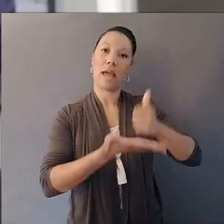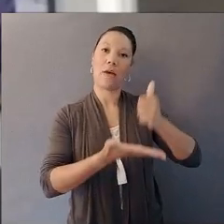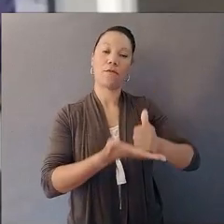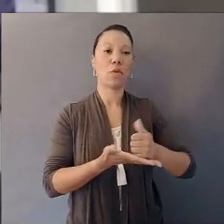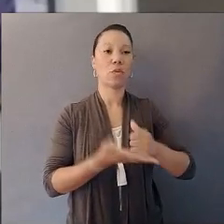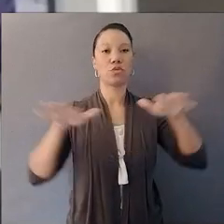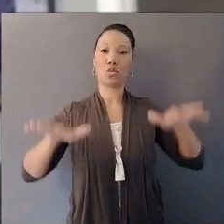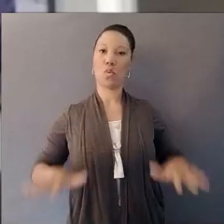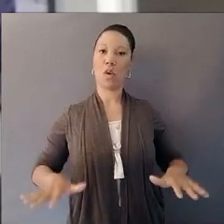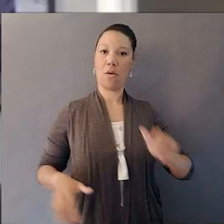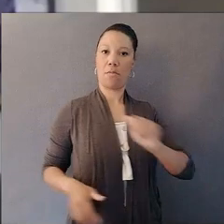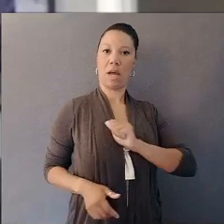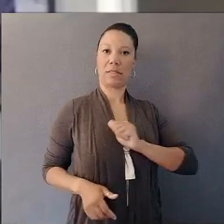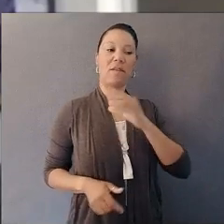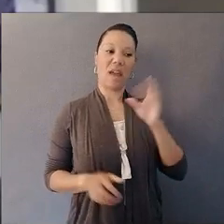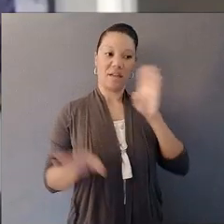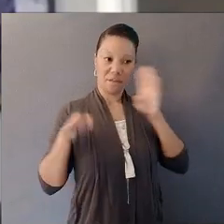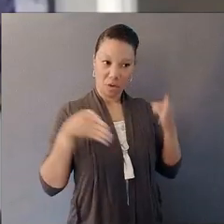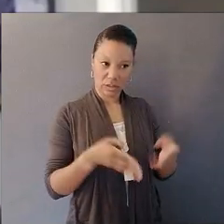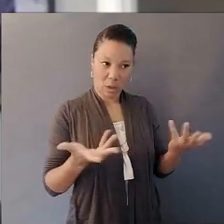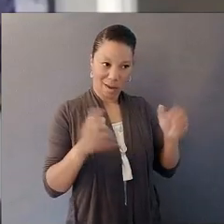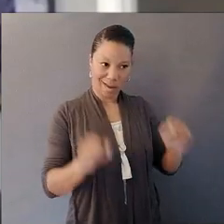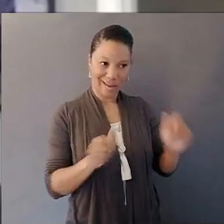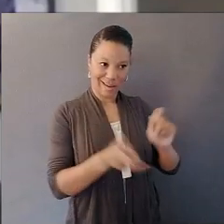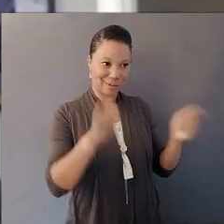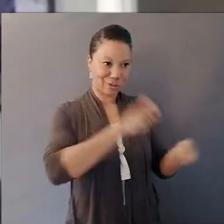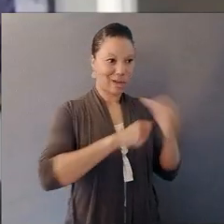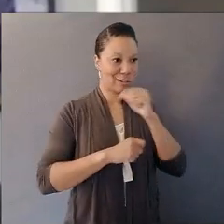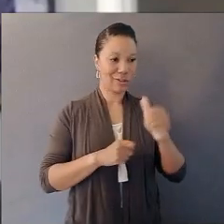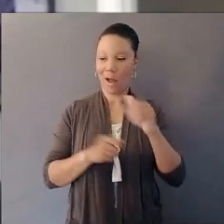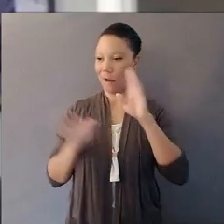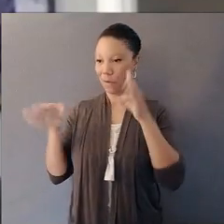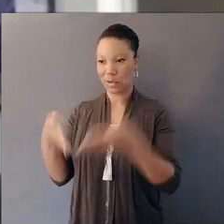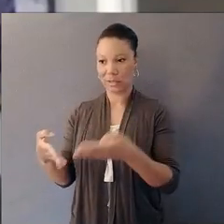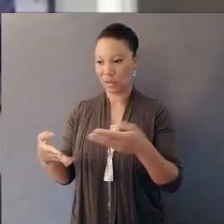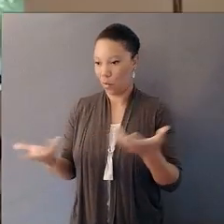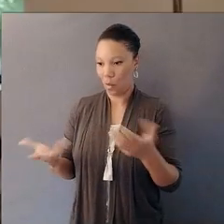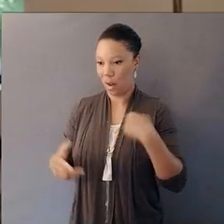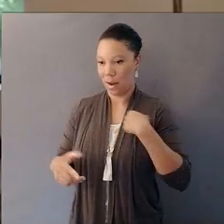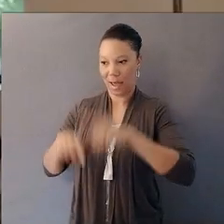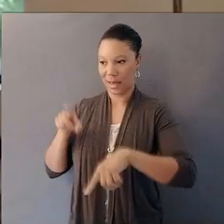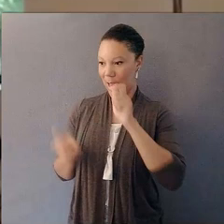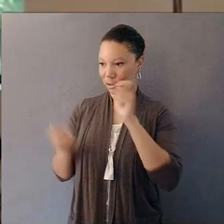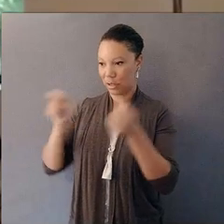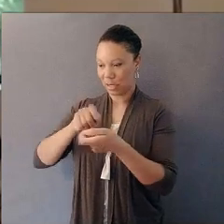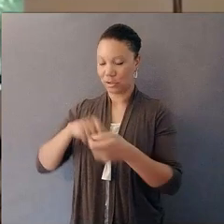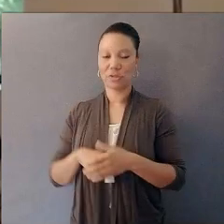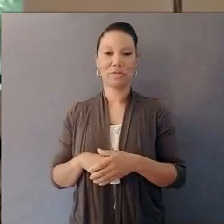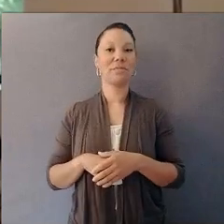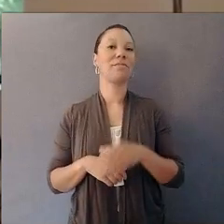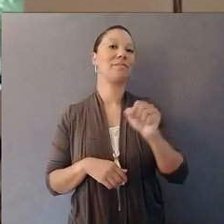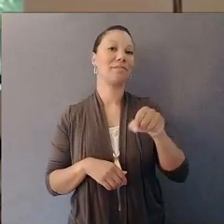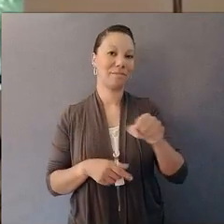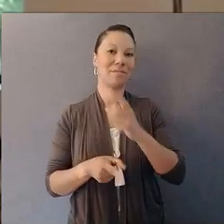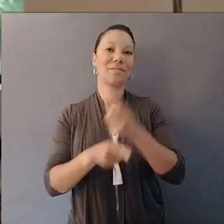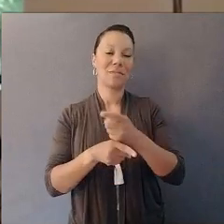and focused on things that I can change rather than the things that I can't. Okay, excellent. So locus of control is key in being able to